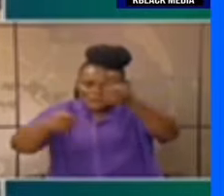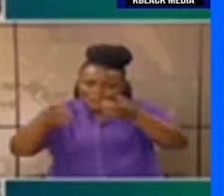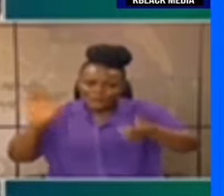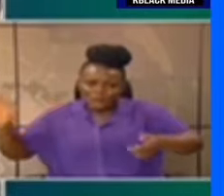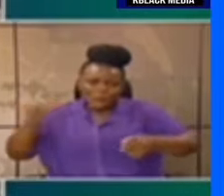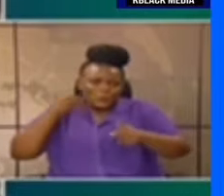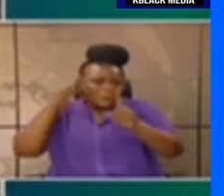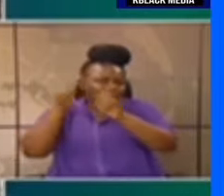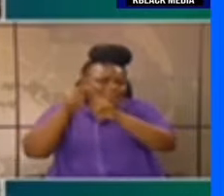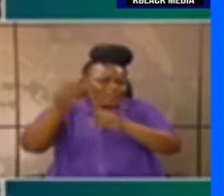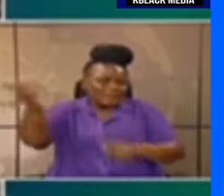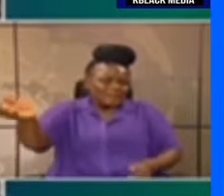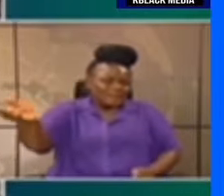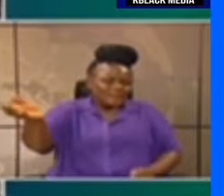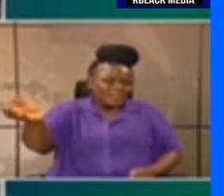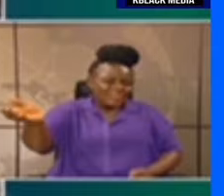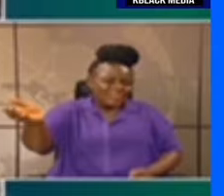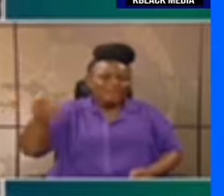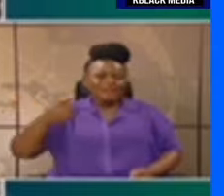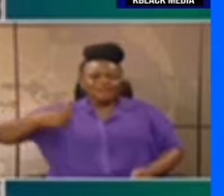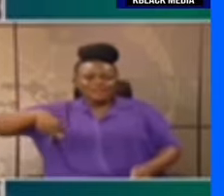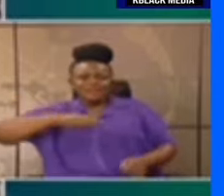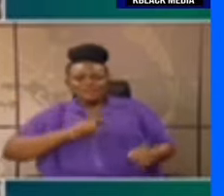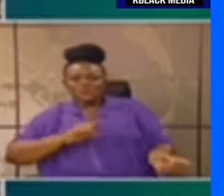to the point, sir, you have control bar.